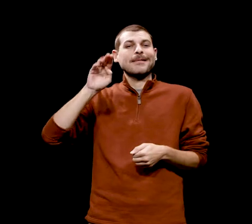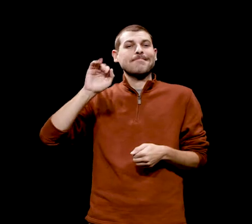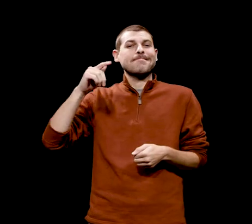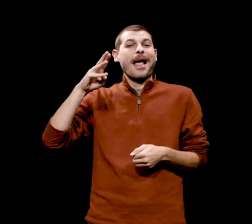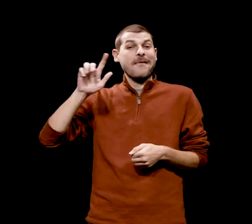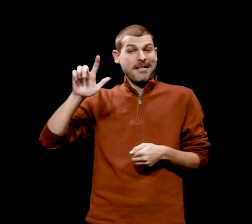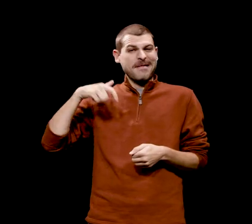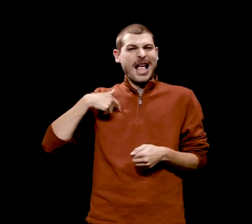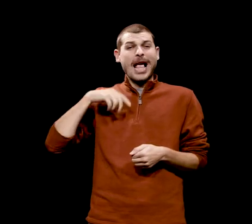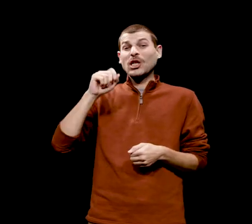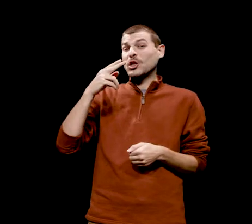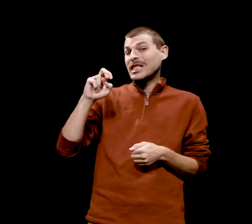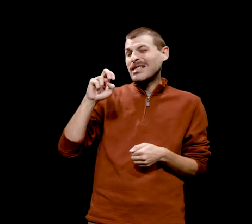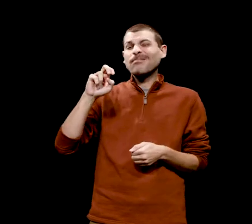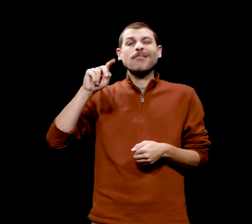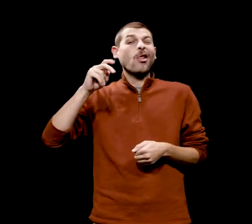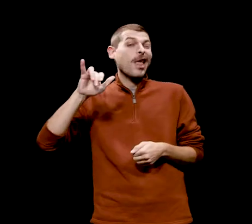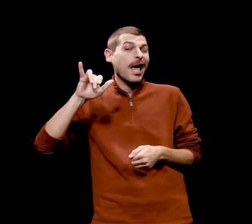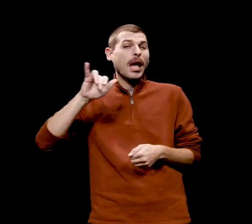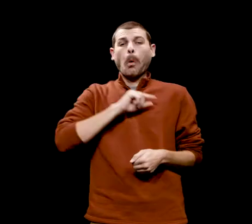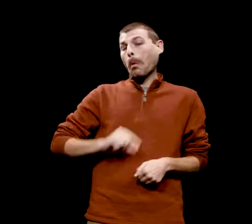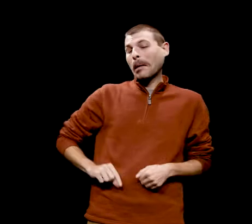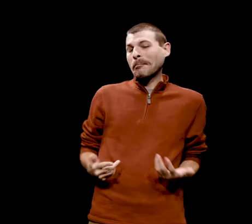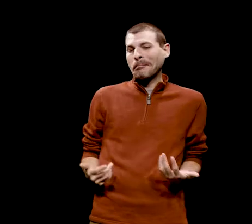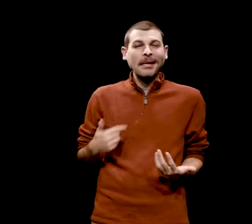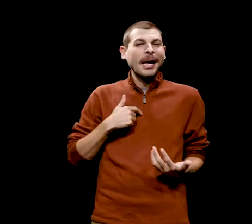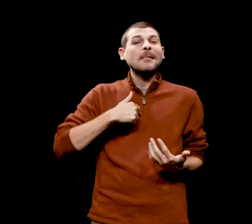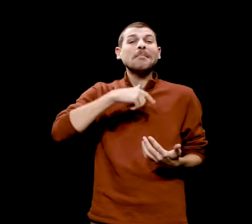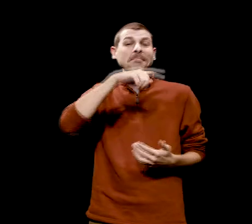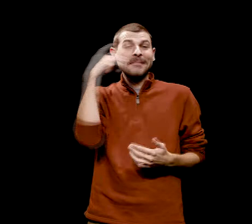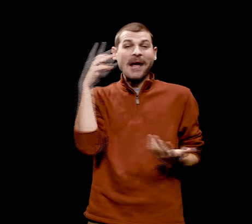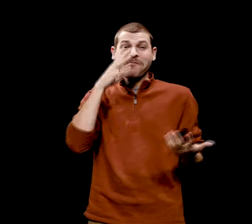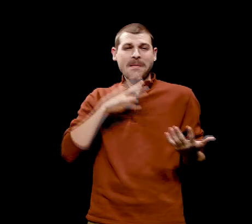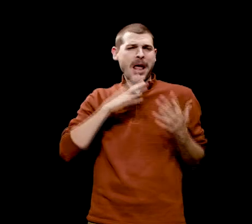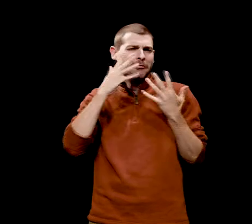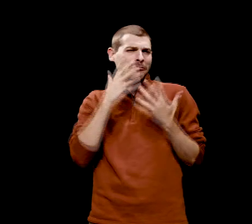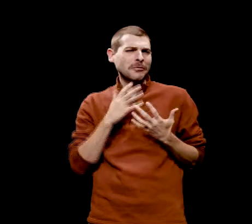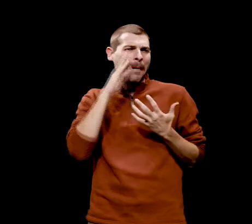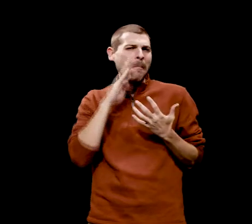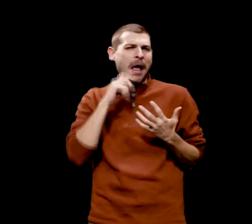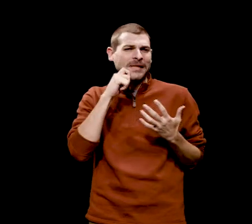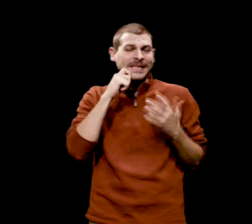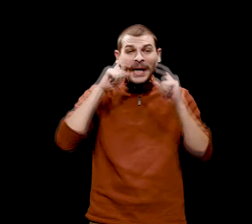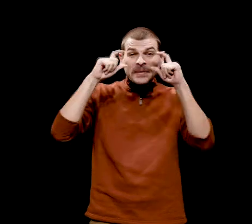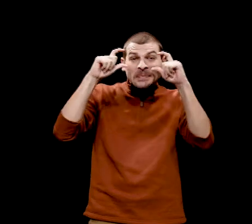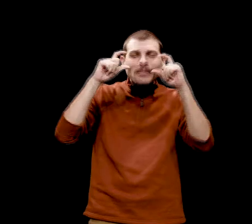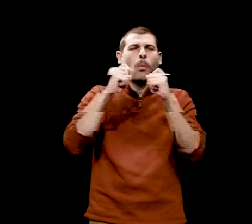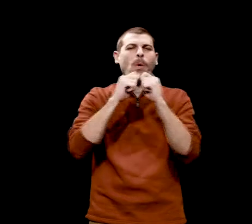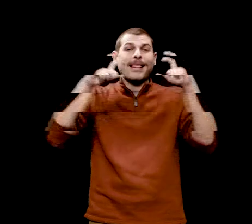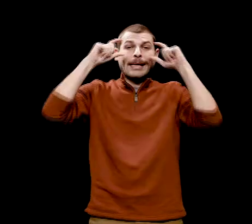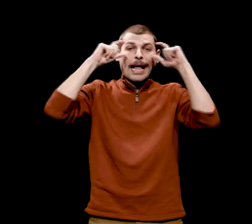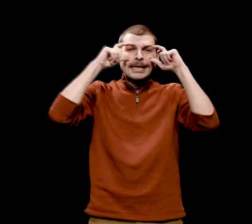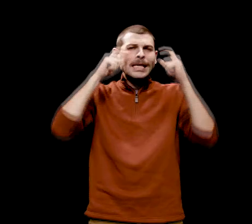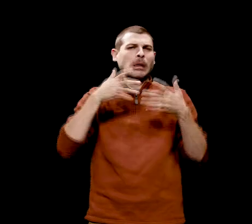she, they, and queen. I'm a Black woman with dark brown skin, brown eyes, with large brown tortoiseshell glasses,